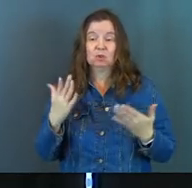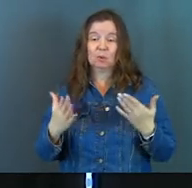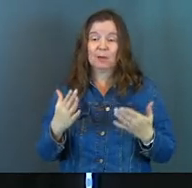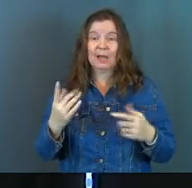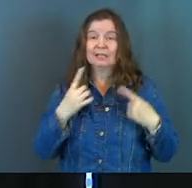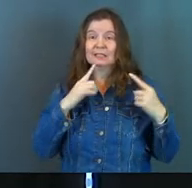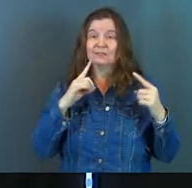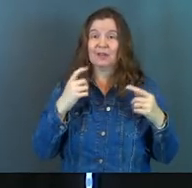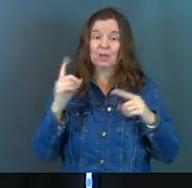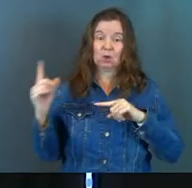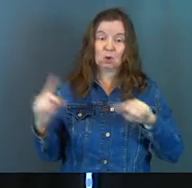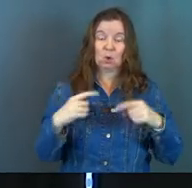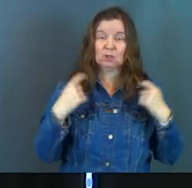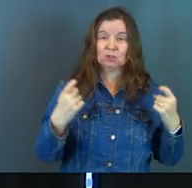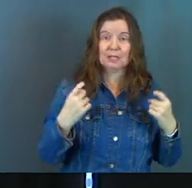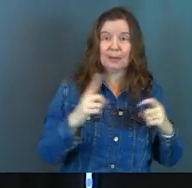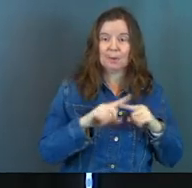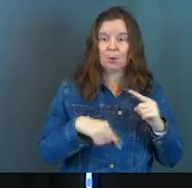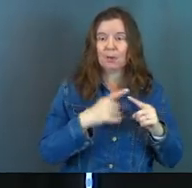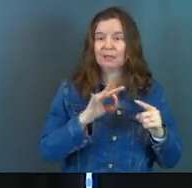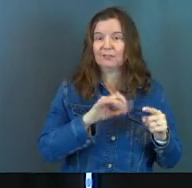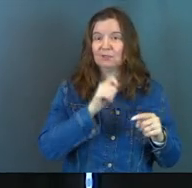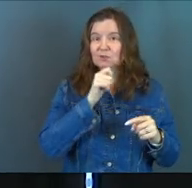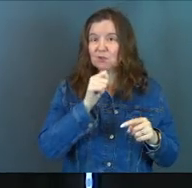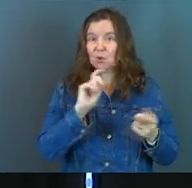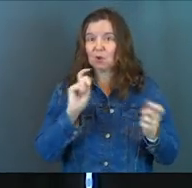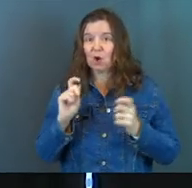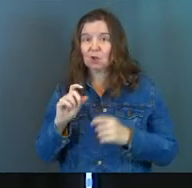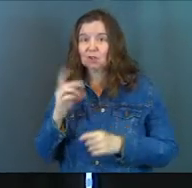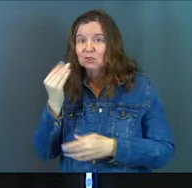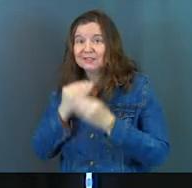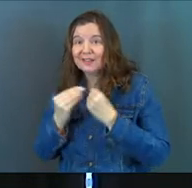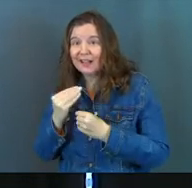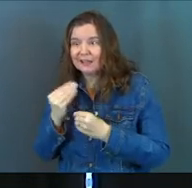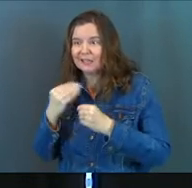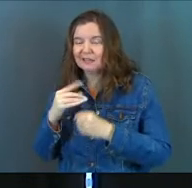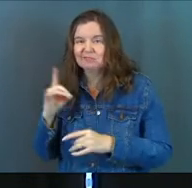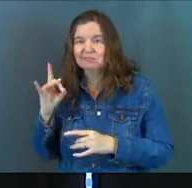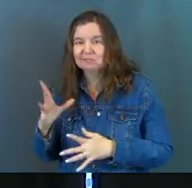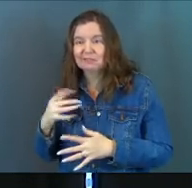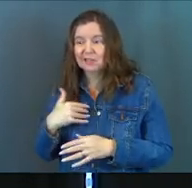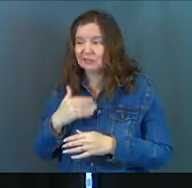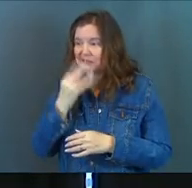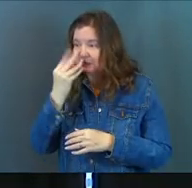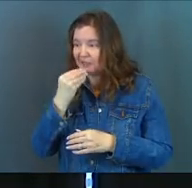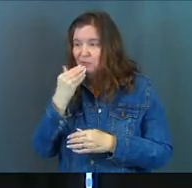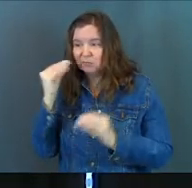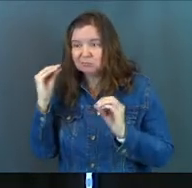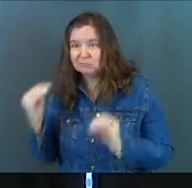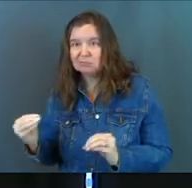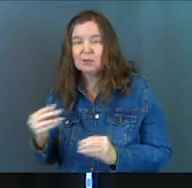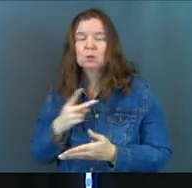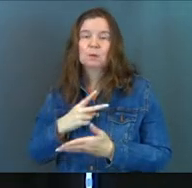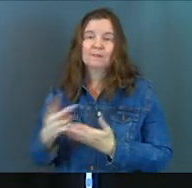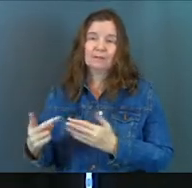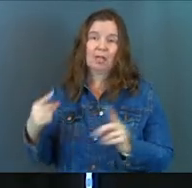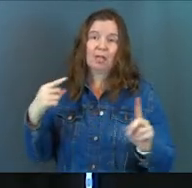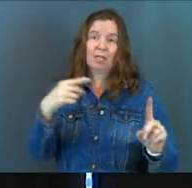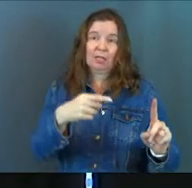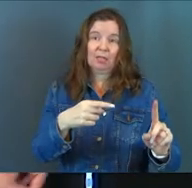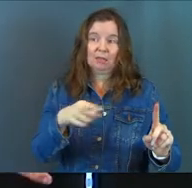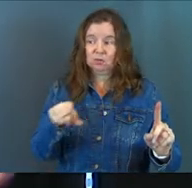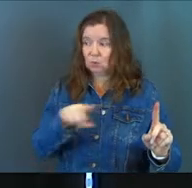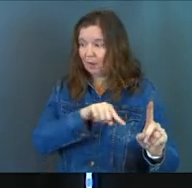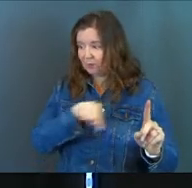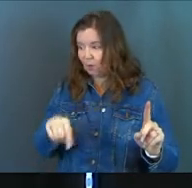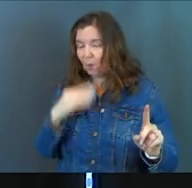might successfully make it to the gym, but what if you don't alter your diet? What if you don't have good sleep? You're going to fail. Ultimately, you got